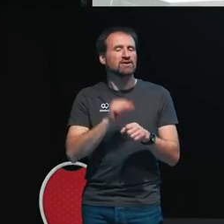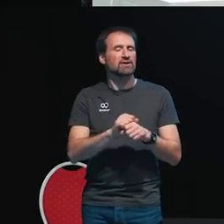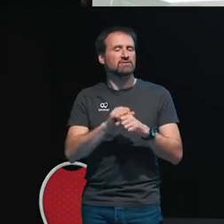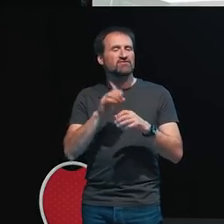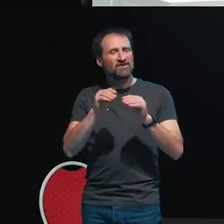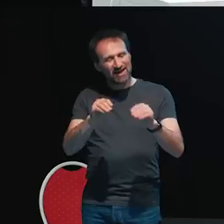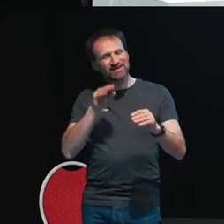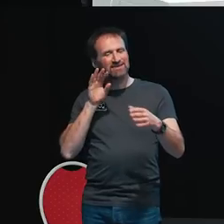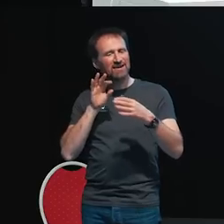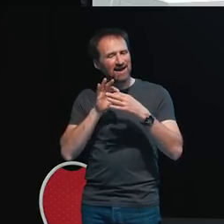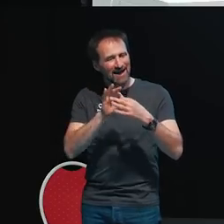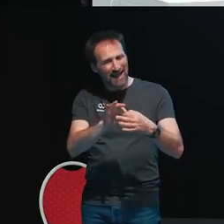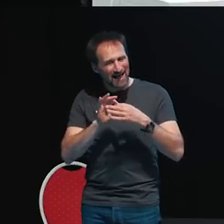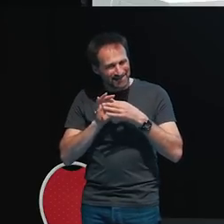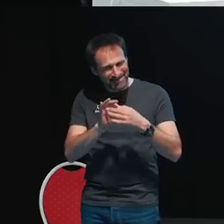to